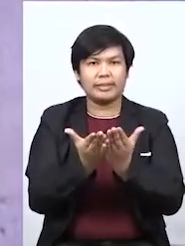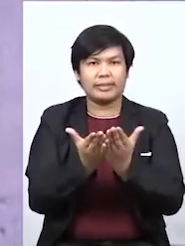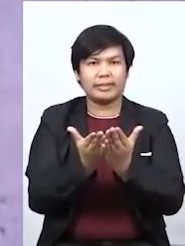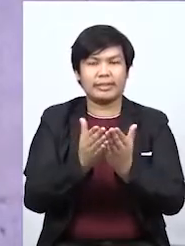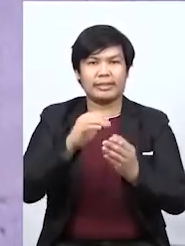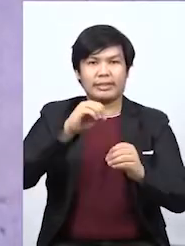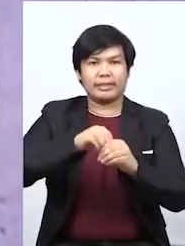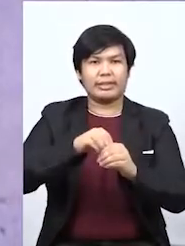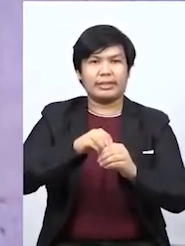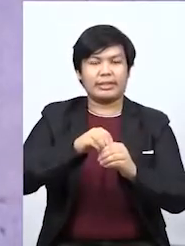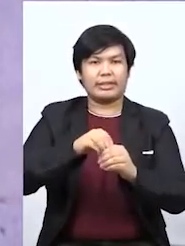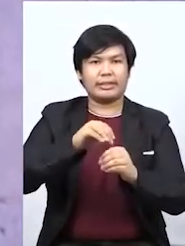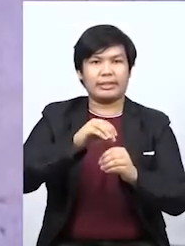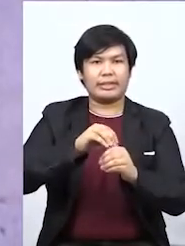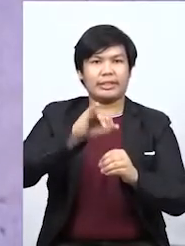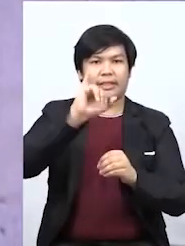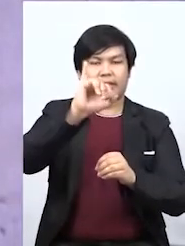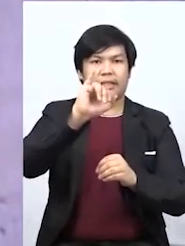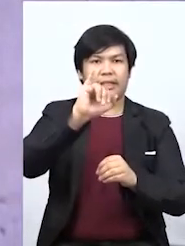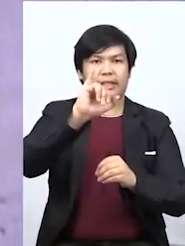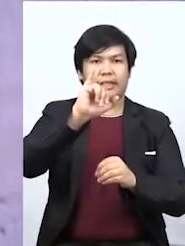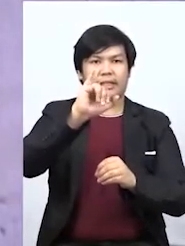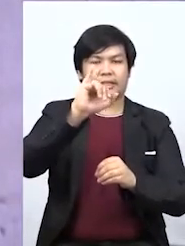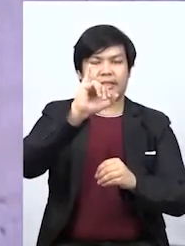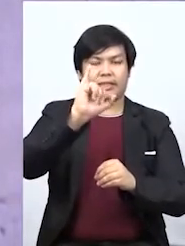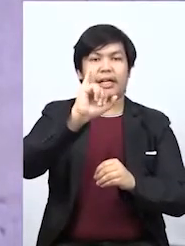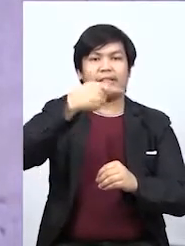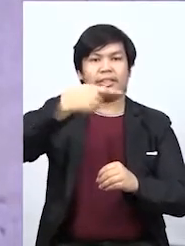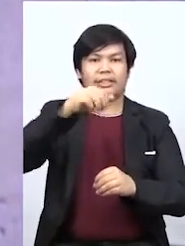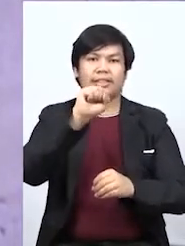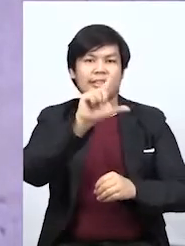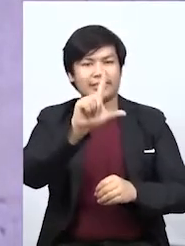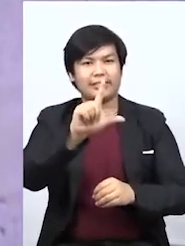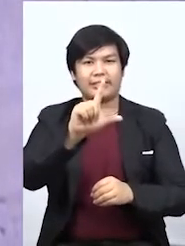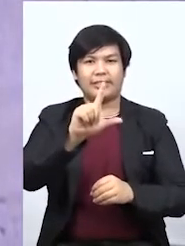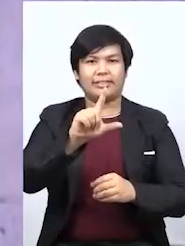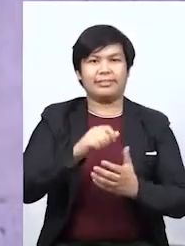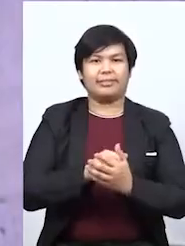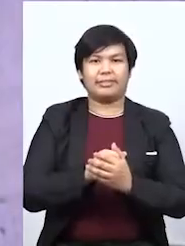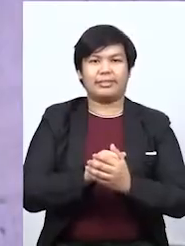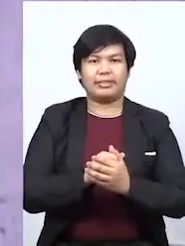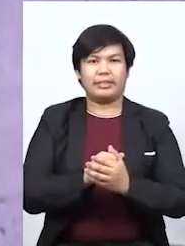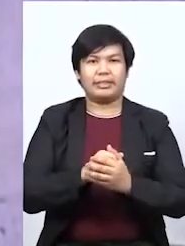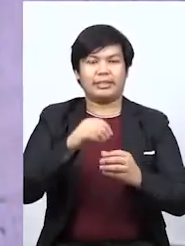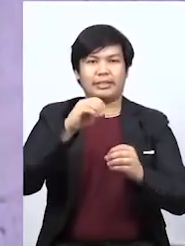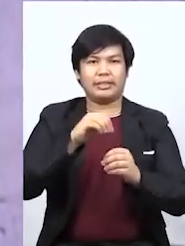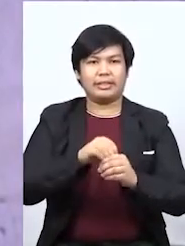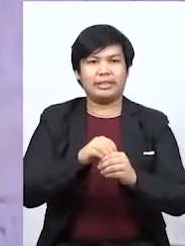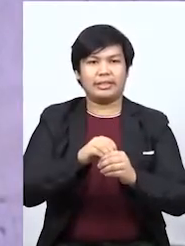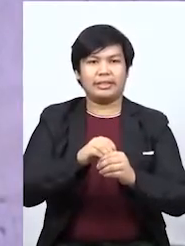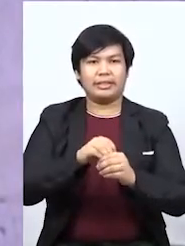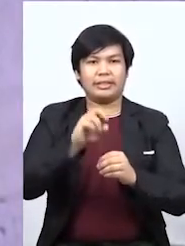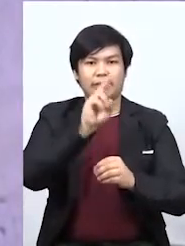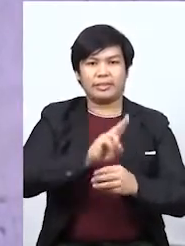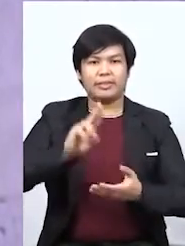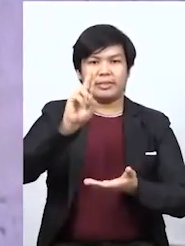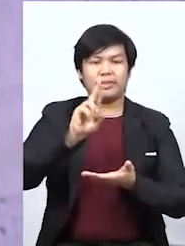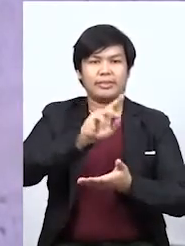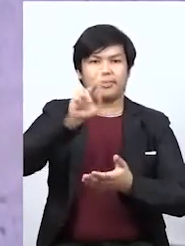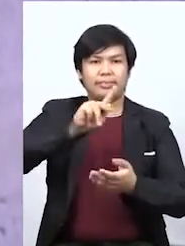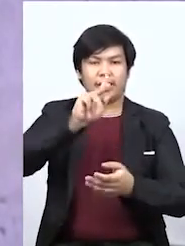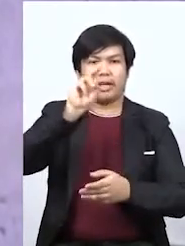International Graduate School of leadership and is master of Arts Uh and philosophy At The University of